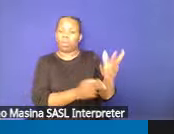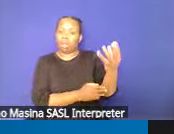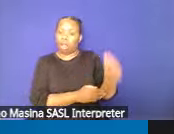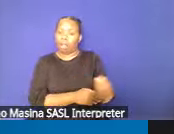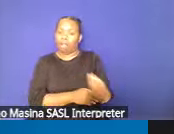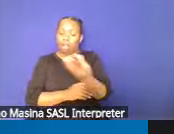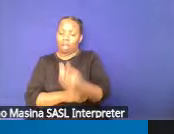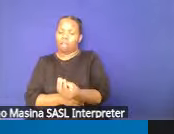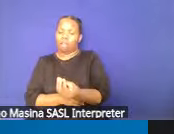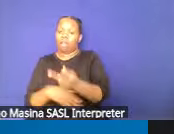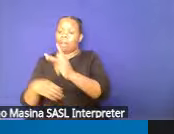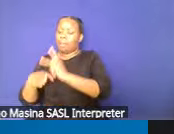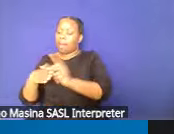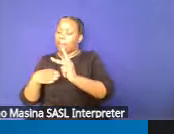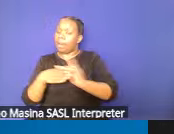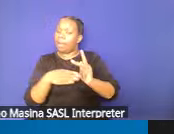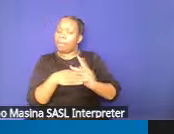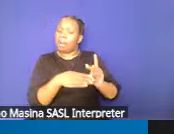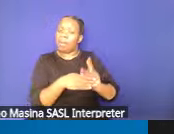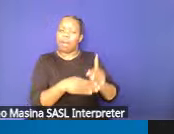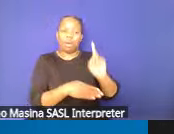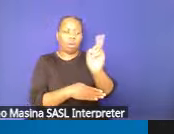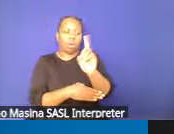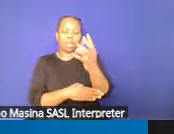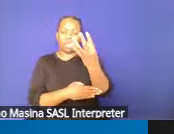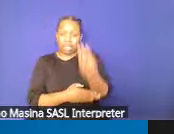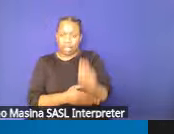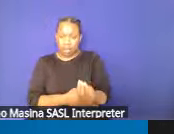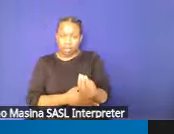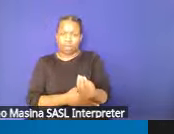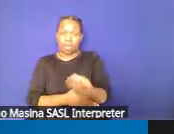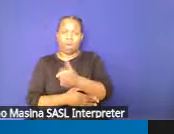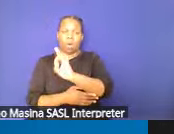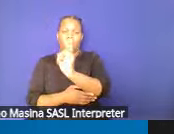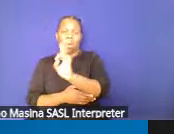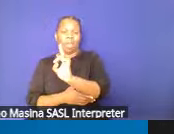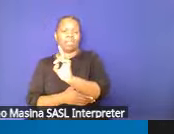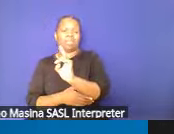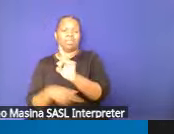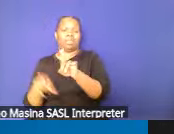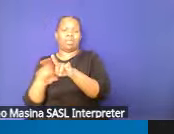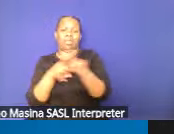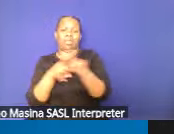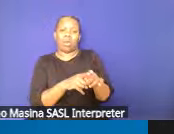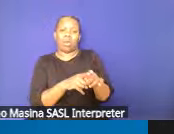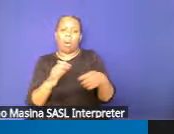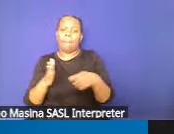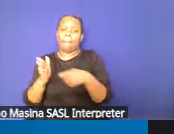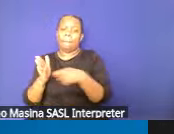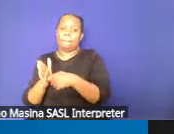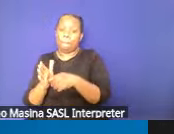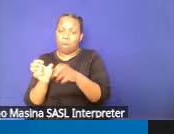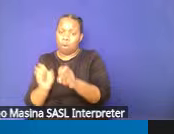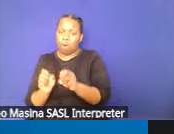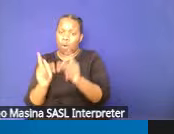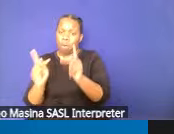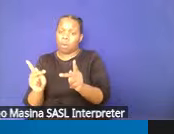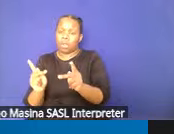plans do we have for persons with disabilities, and what are those procurement opportunities that I'm